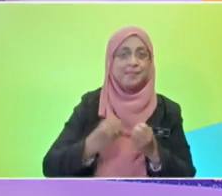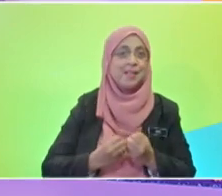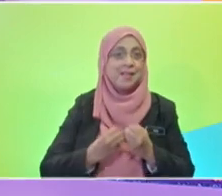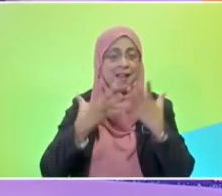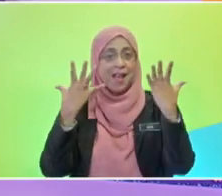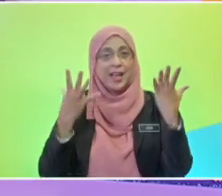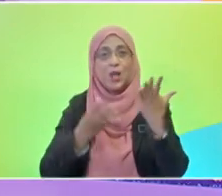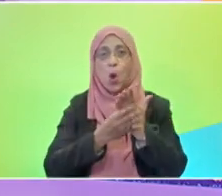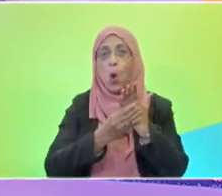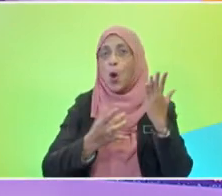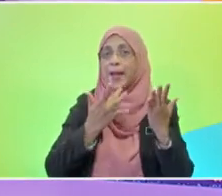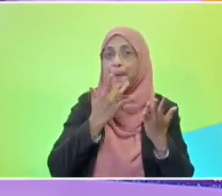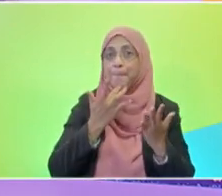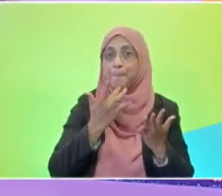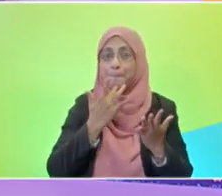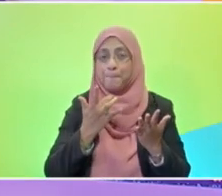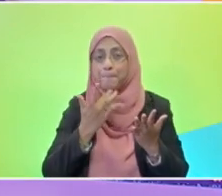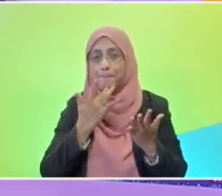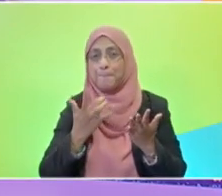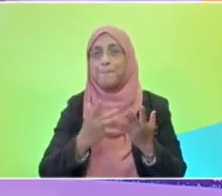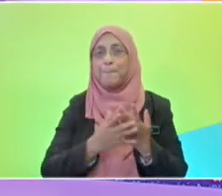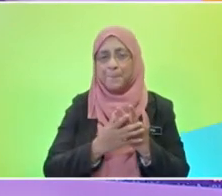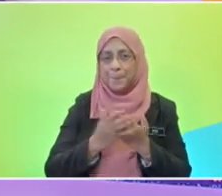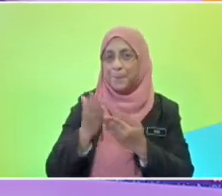Chris. And okay, over here.